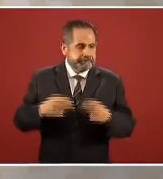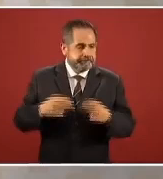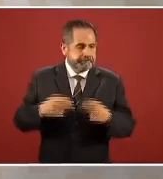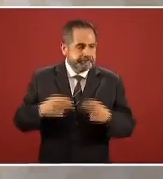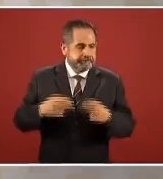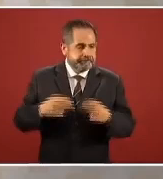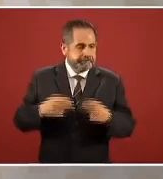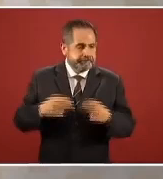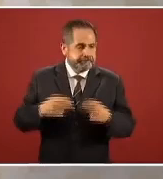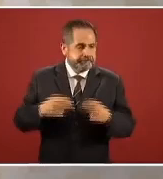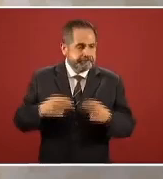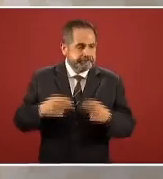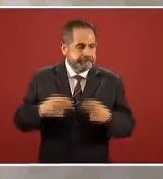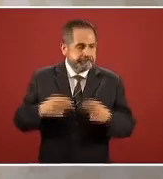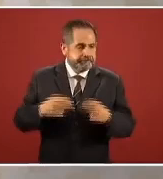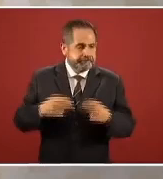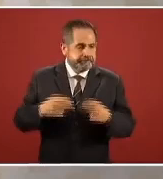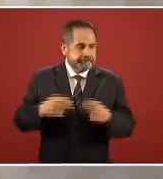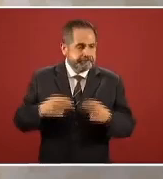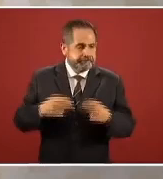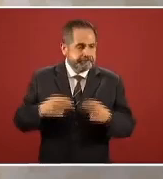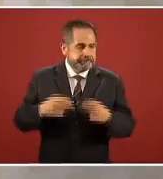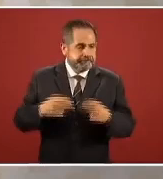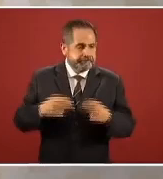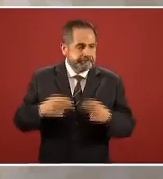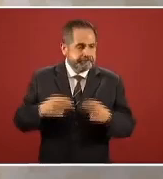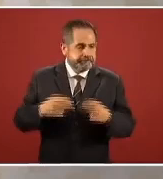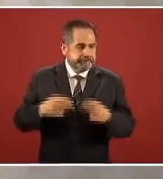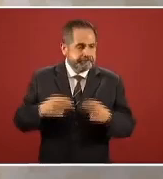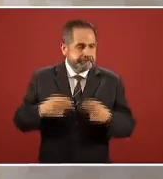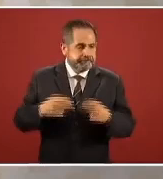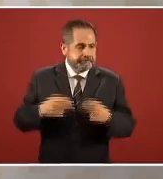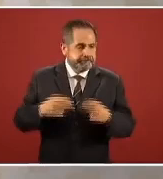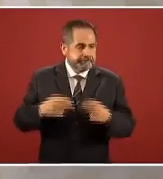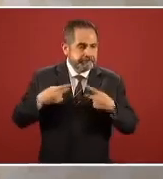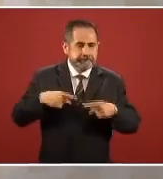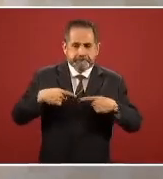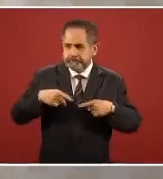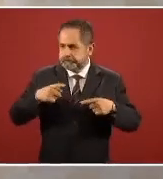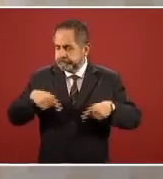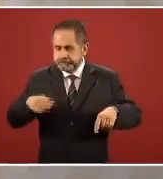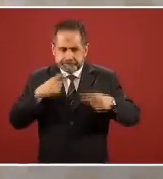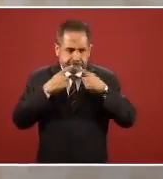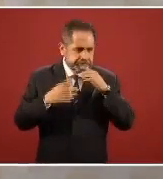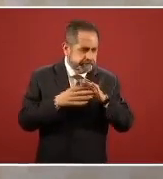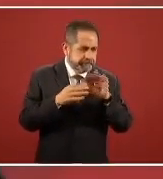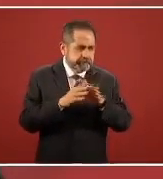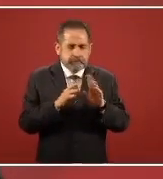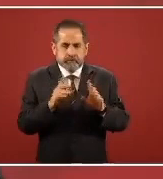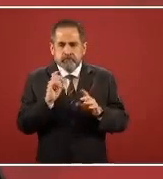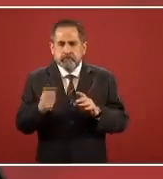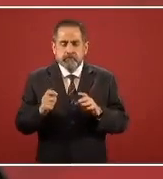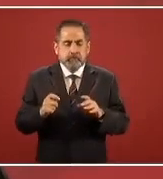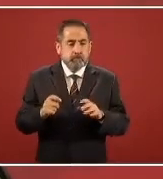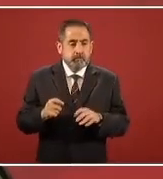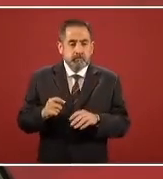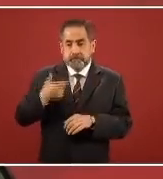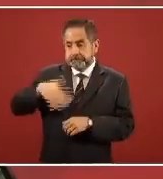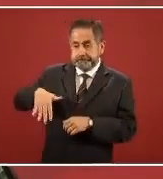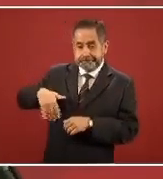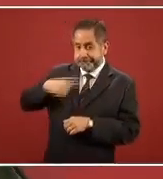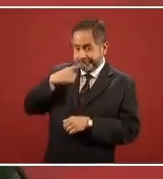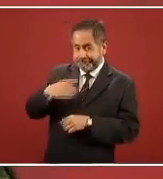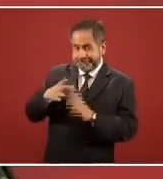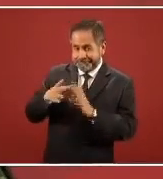so they dispersed their personnel to those areas. Como de construcción, como lo que acabo yo